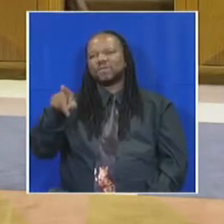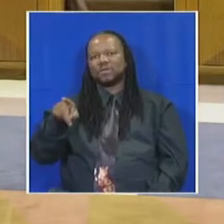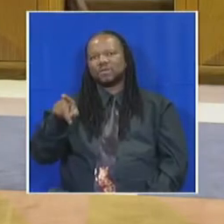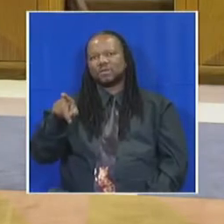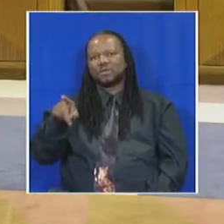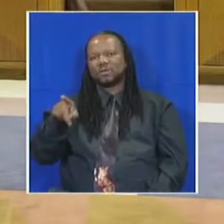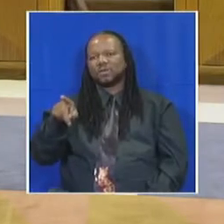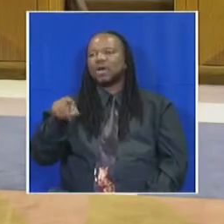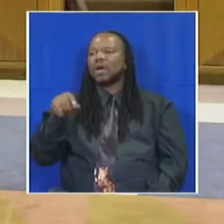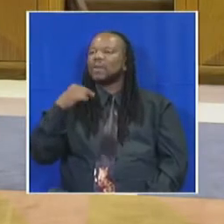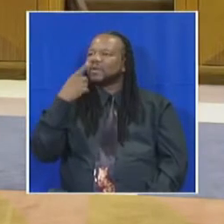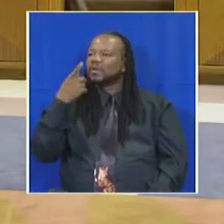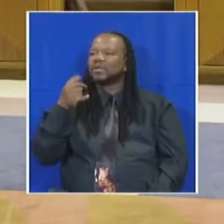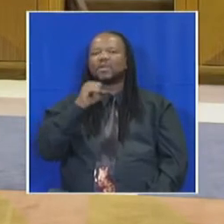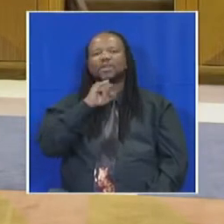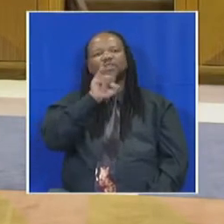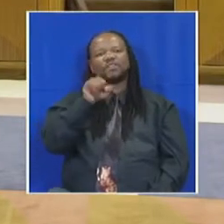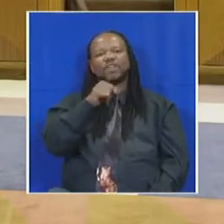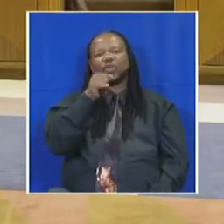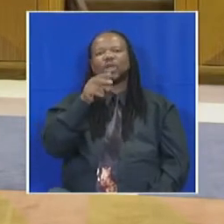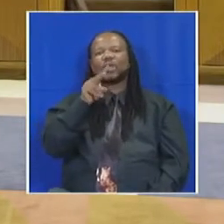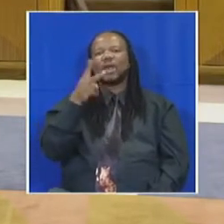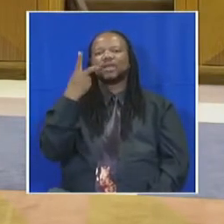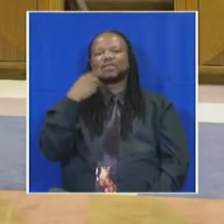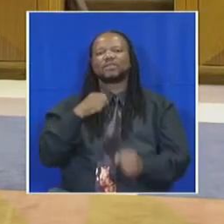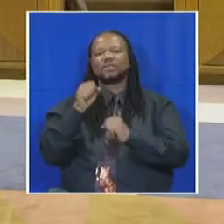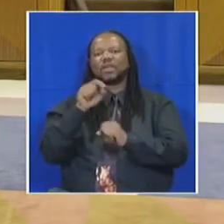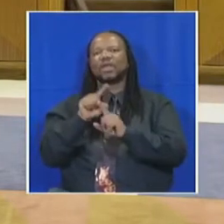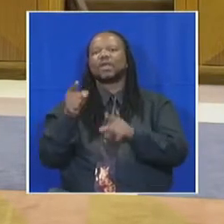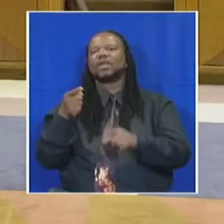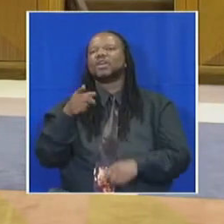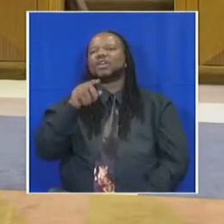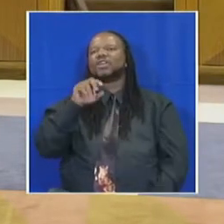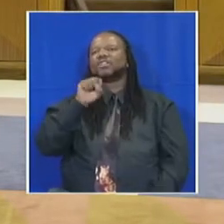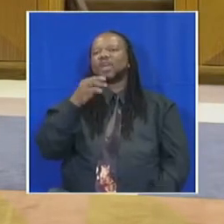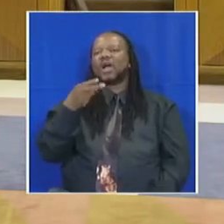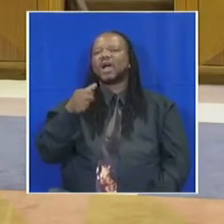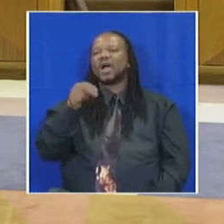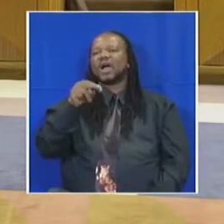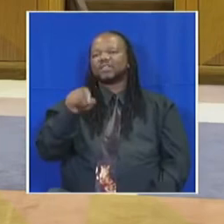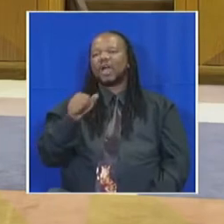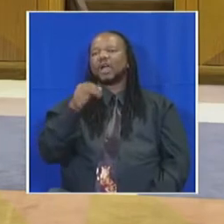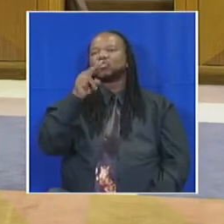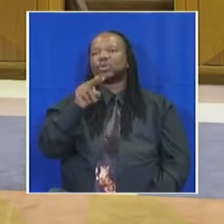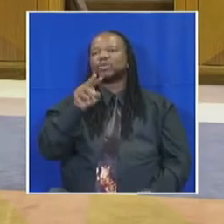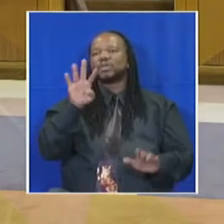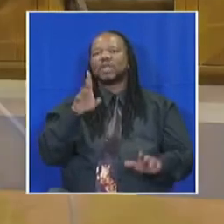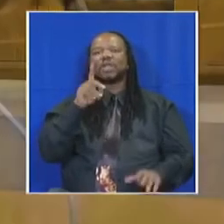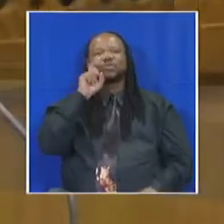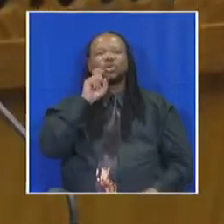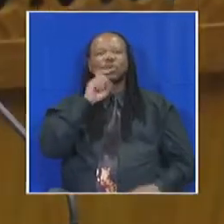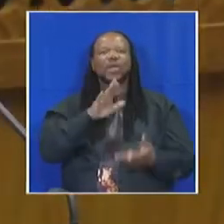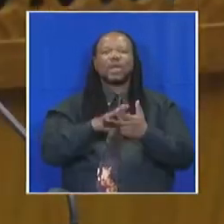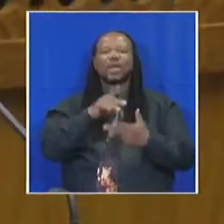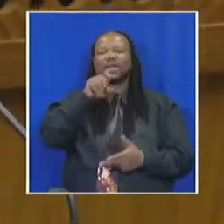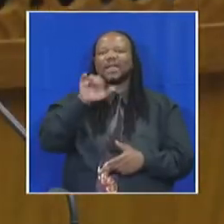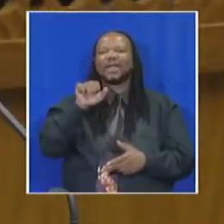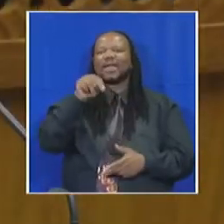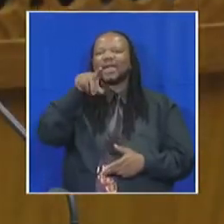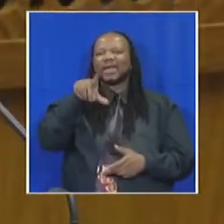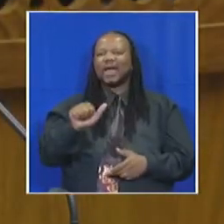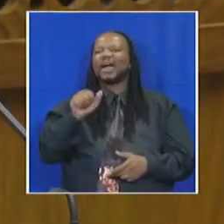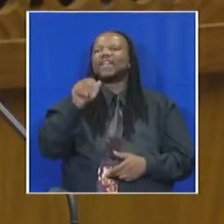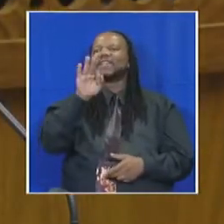In January 2016, Sean Tangasha, who was 29 years old and Samuel Kekka, who was 35 years